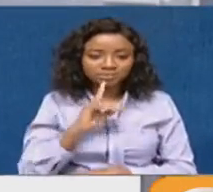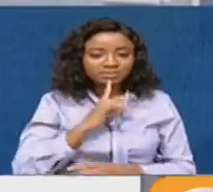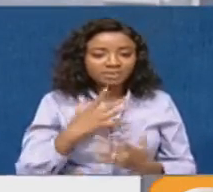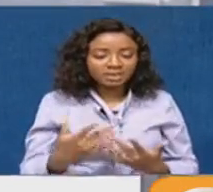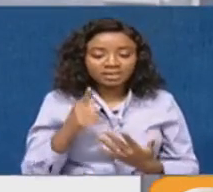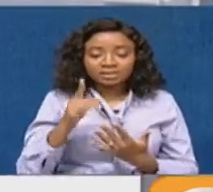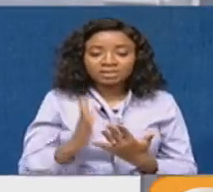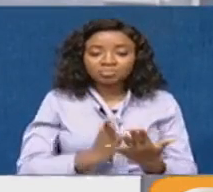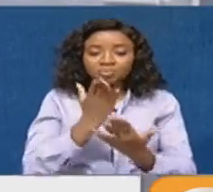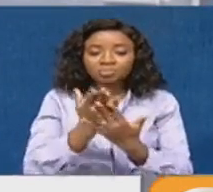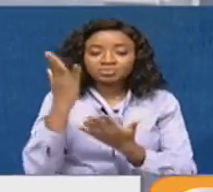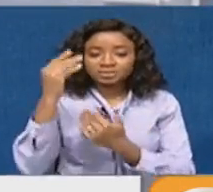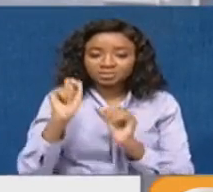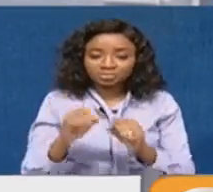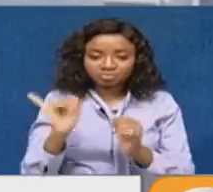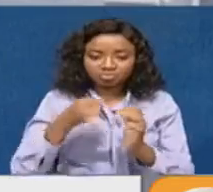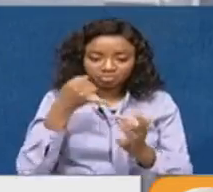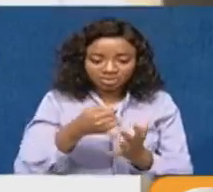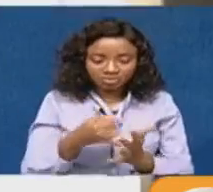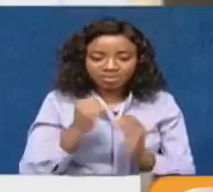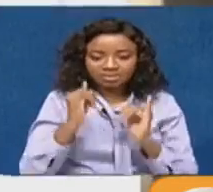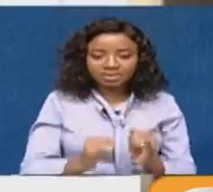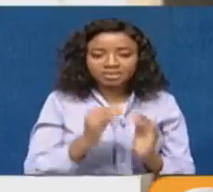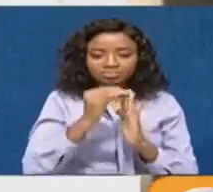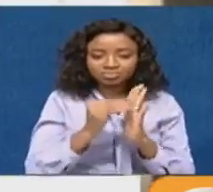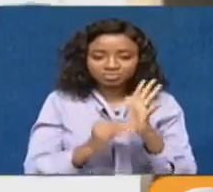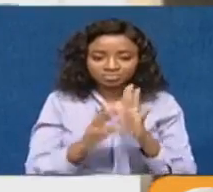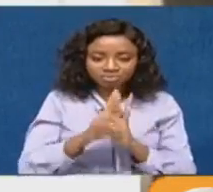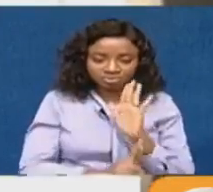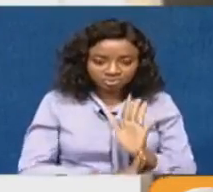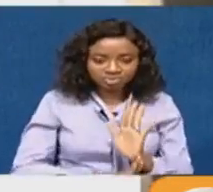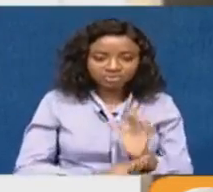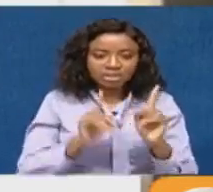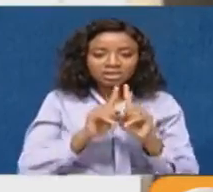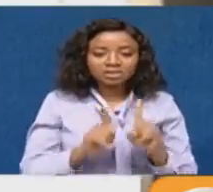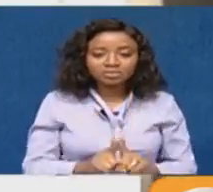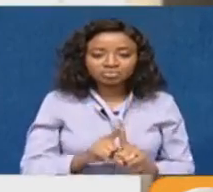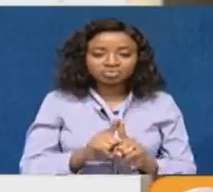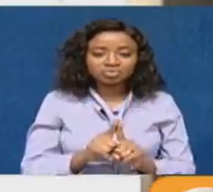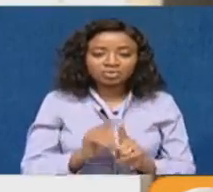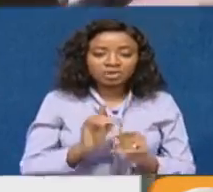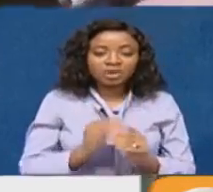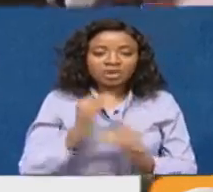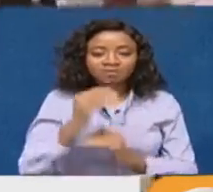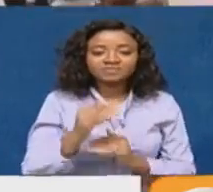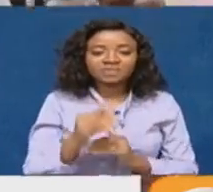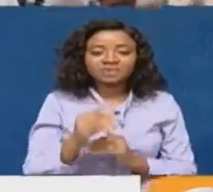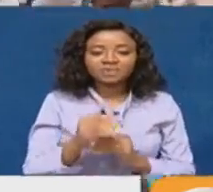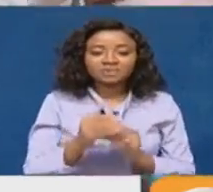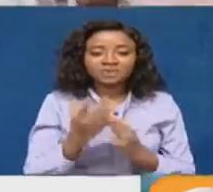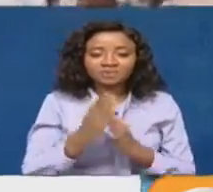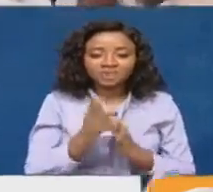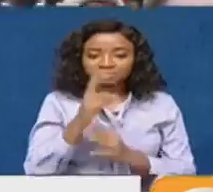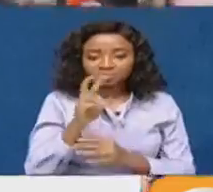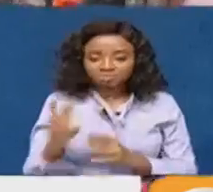the proposal is expected to be part of the new listing regulations, whose draft is expected later on mid-2022. So according to the